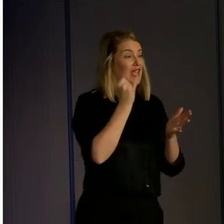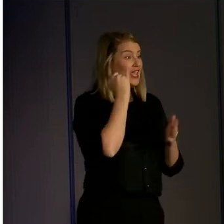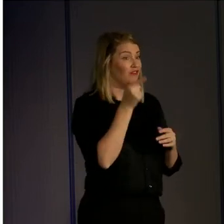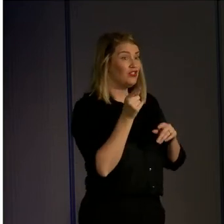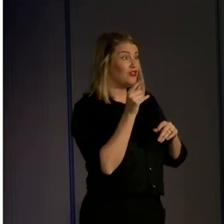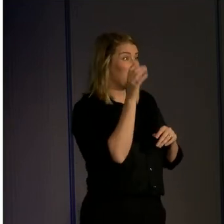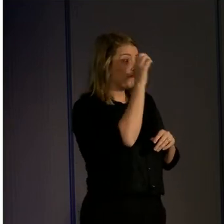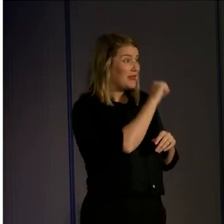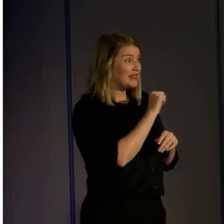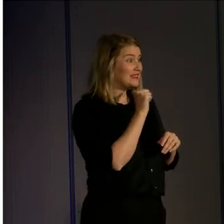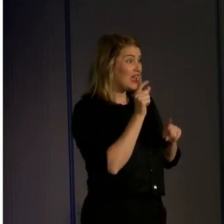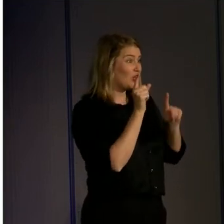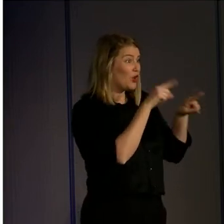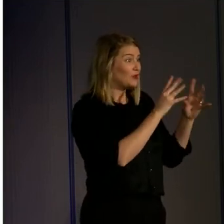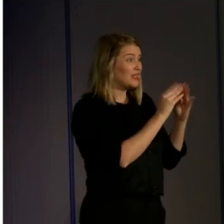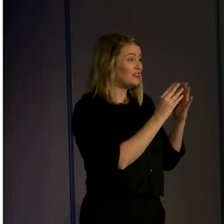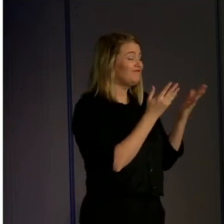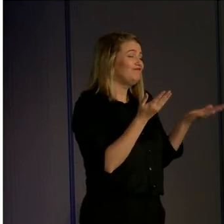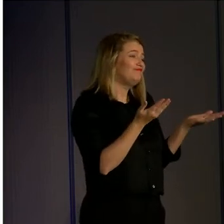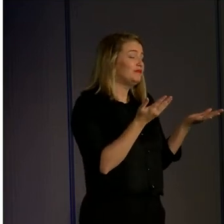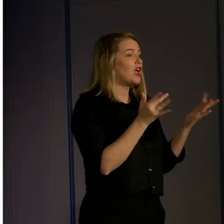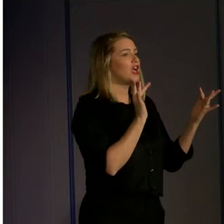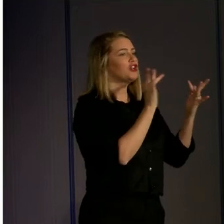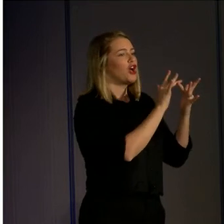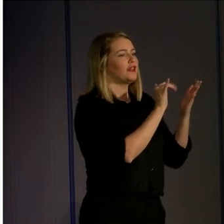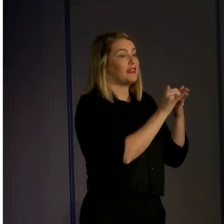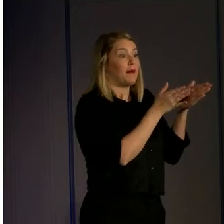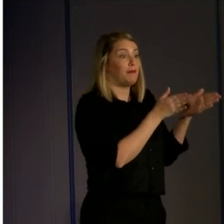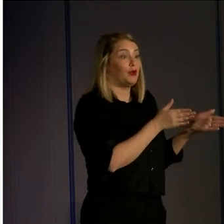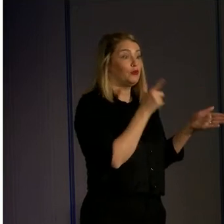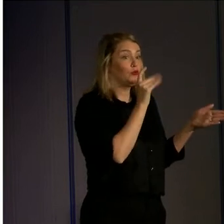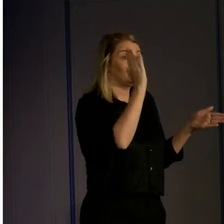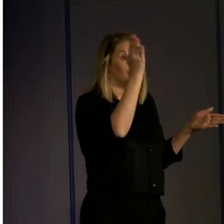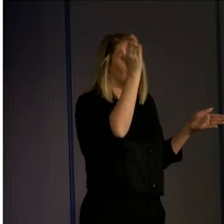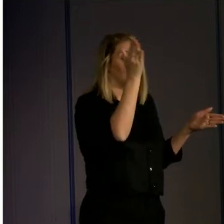session, contact the person who's giving the session